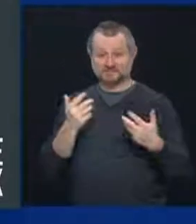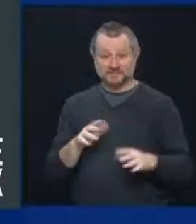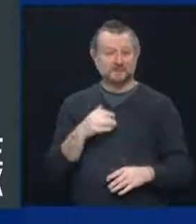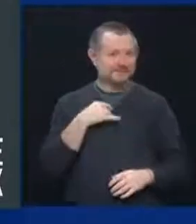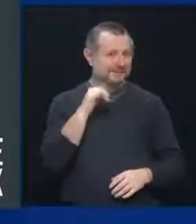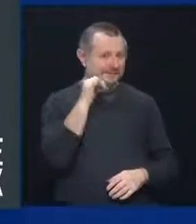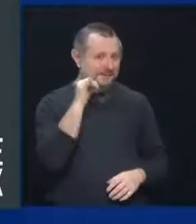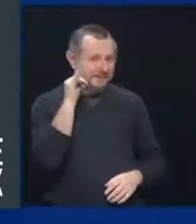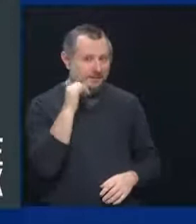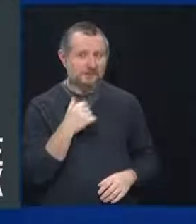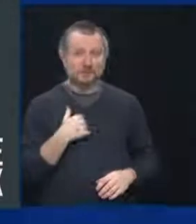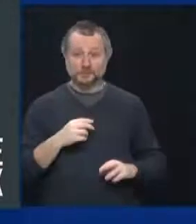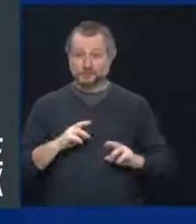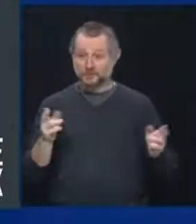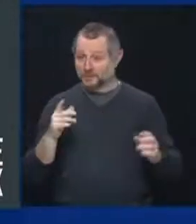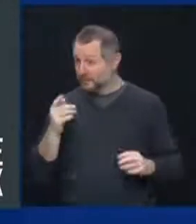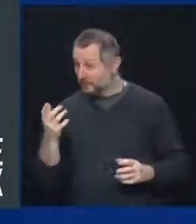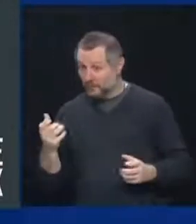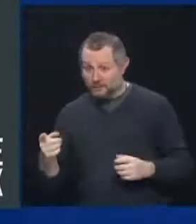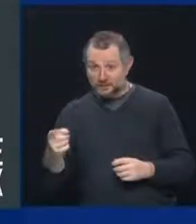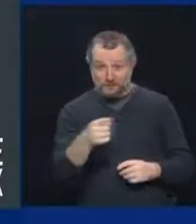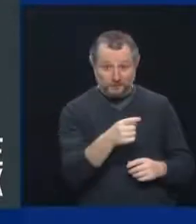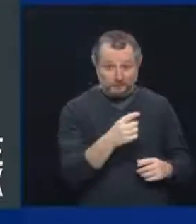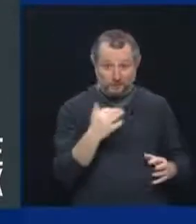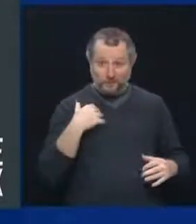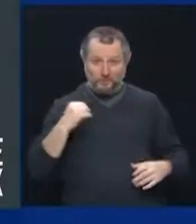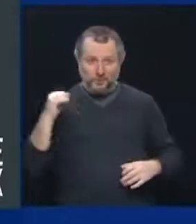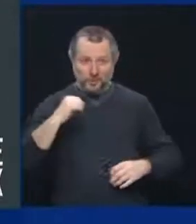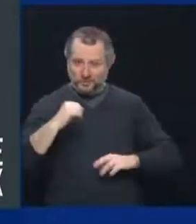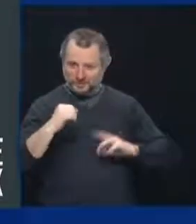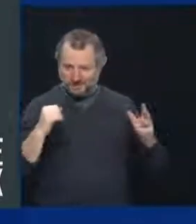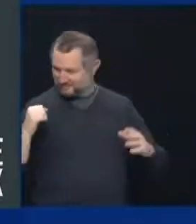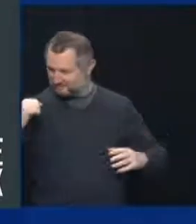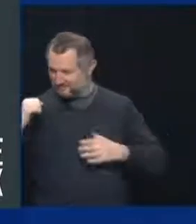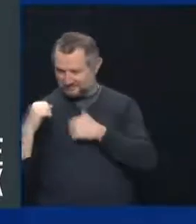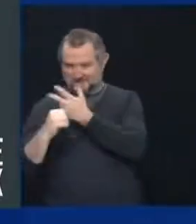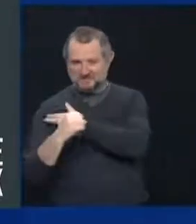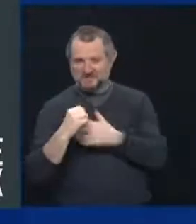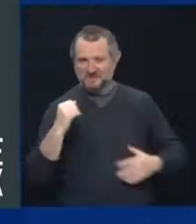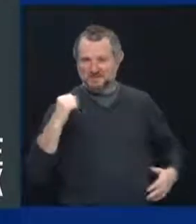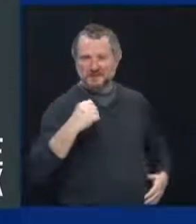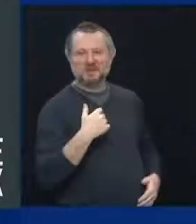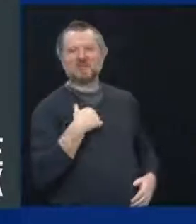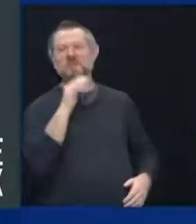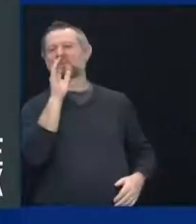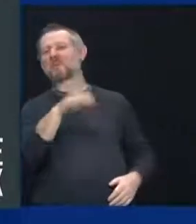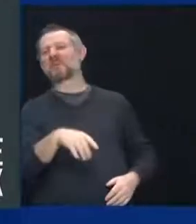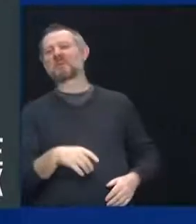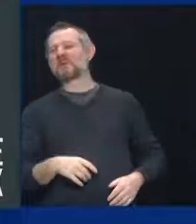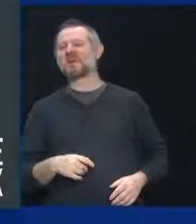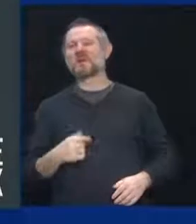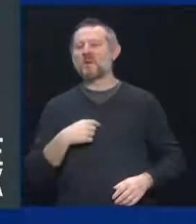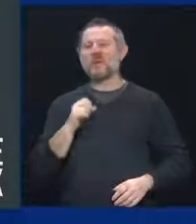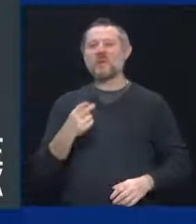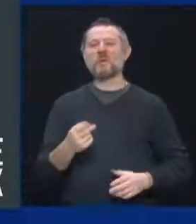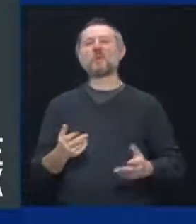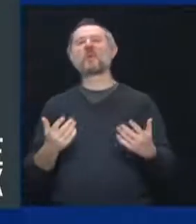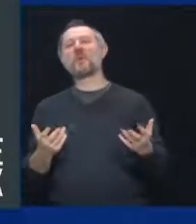wrestle? What do you have? What do you? I'm ready. I'm ready. Oh!